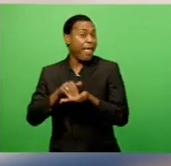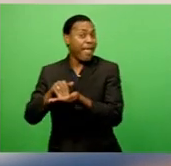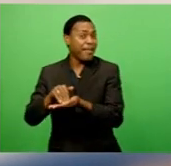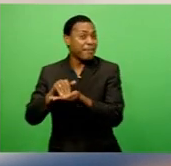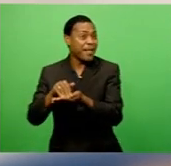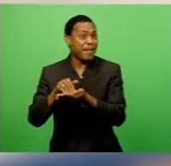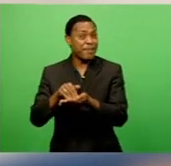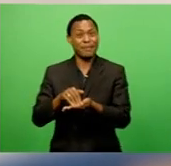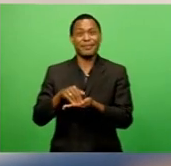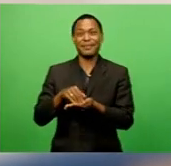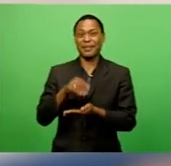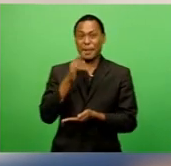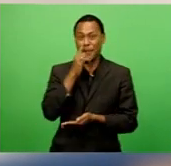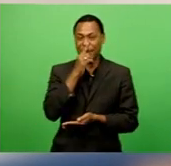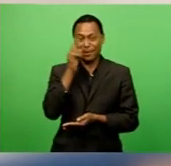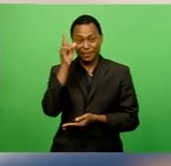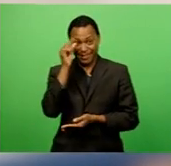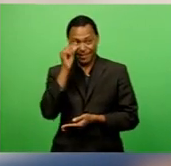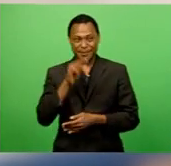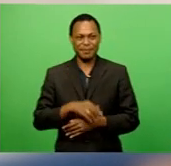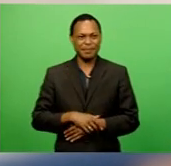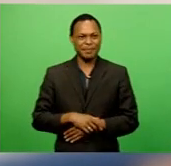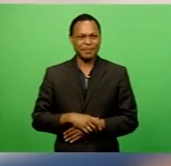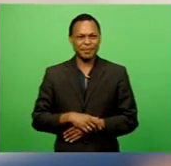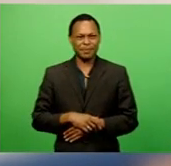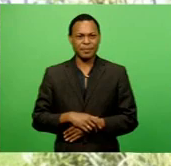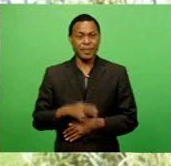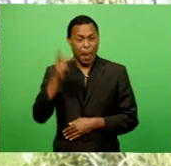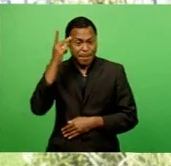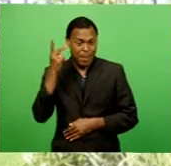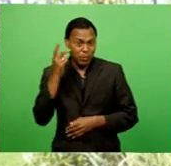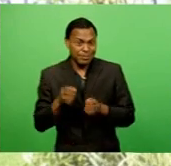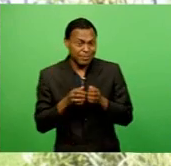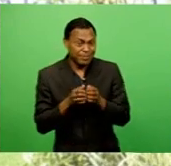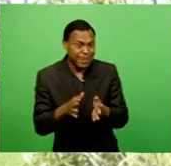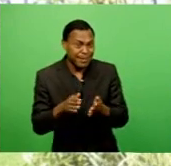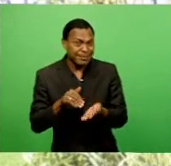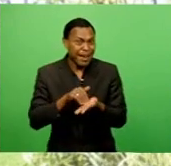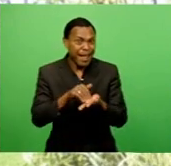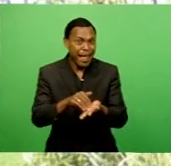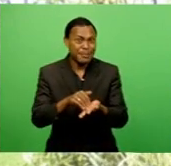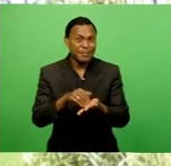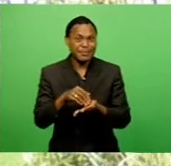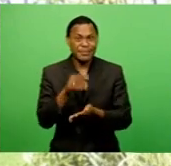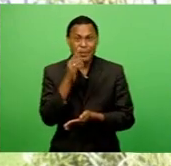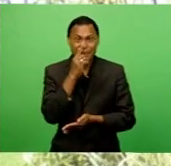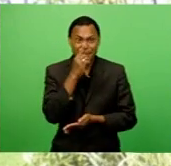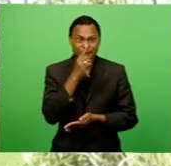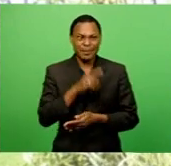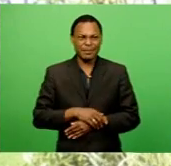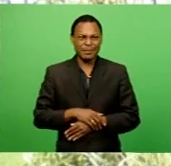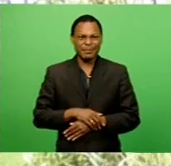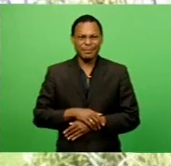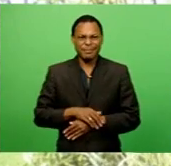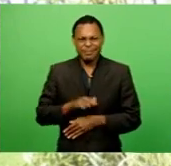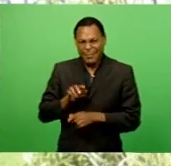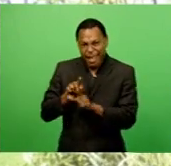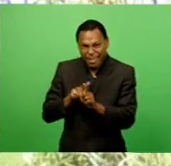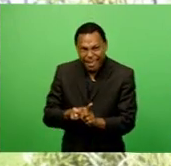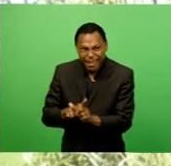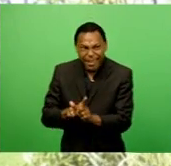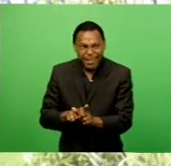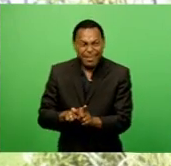My parents started helping people at younger age, so this was my dream job. I wanted to work for